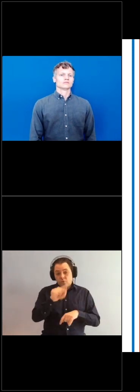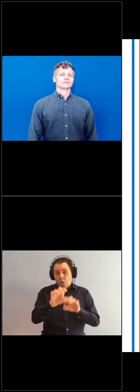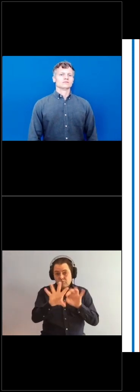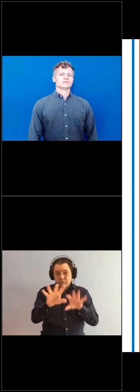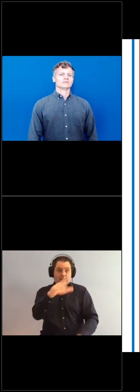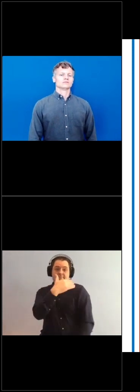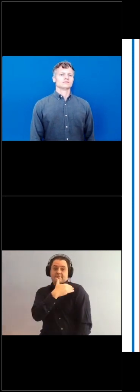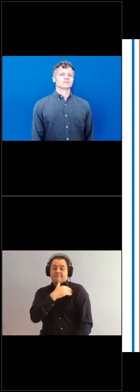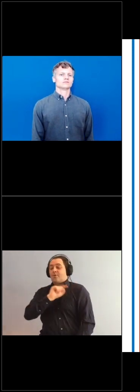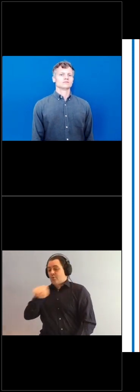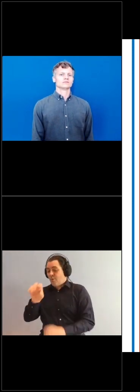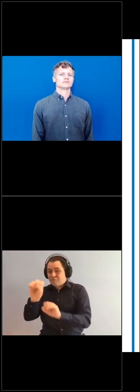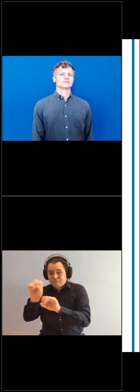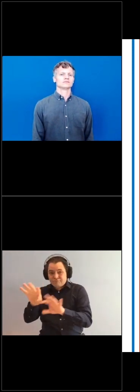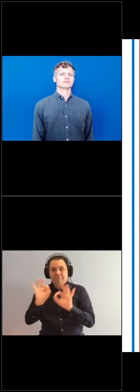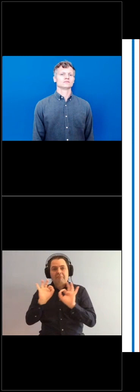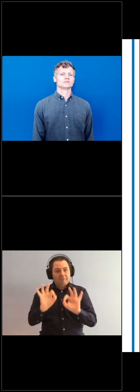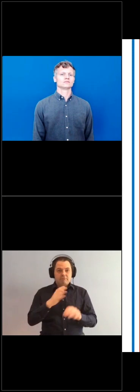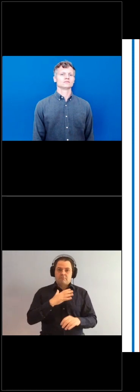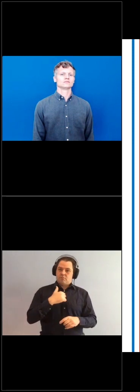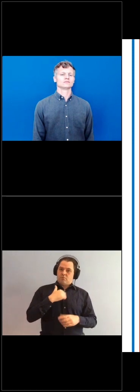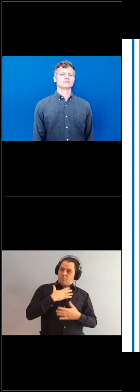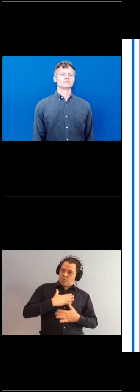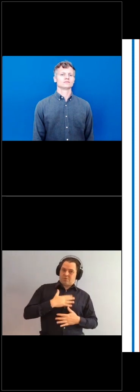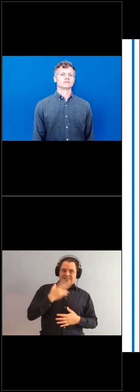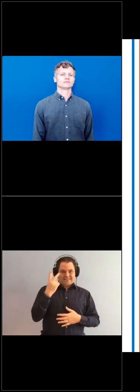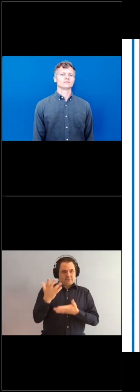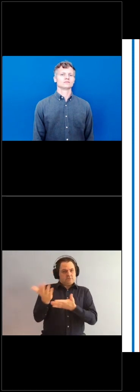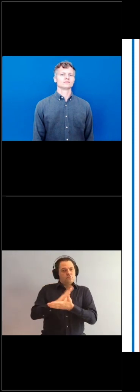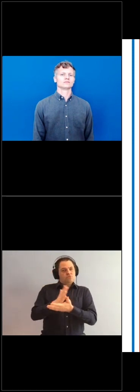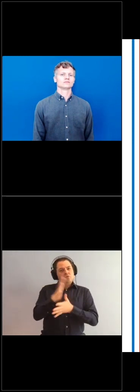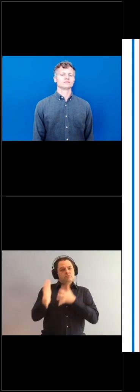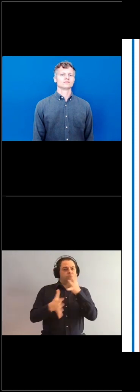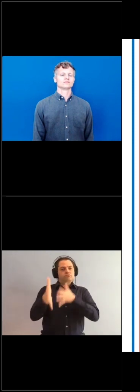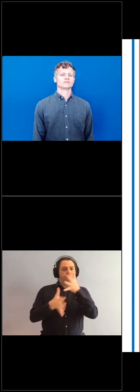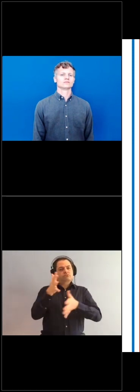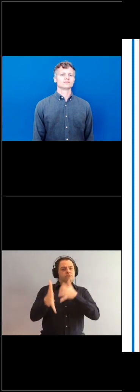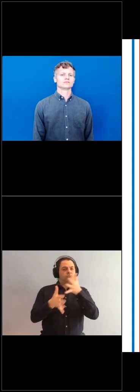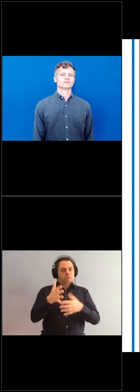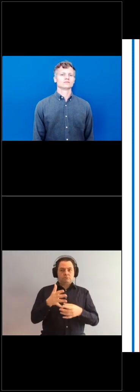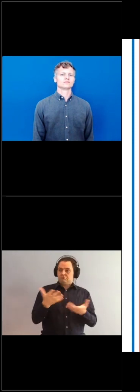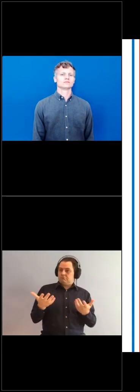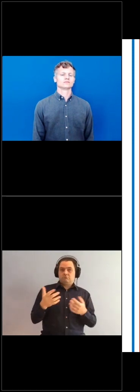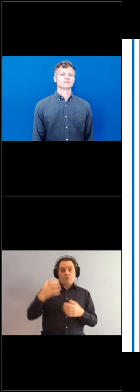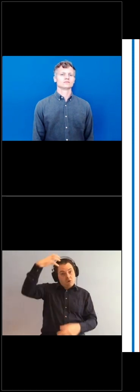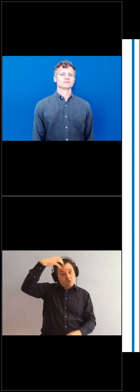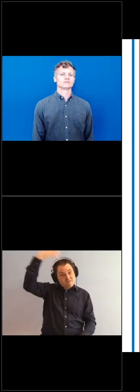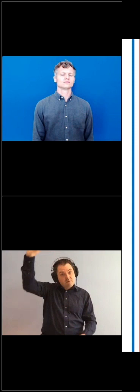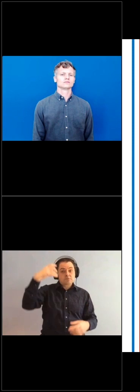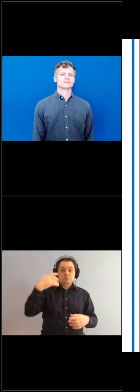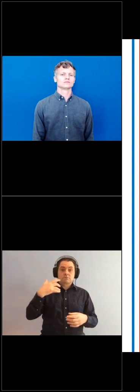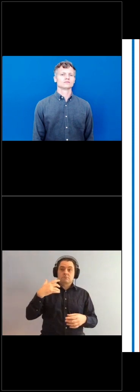ensure that sign language interpreter are available for every time the government, especially